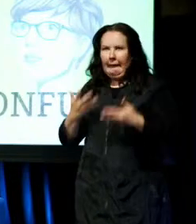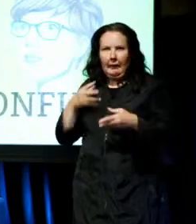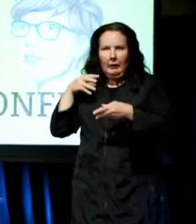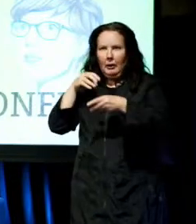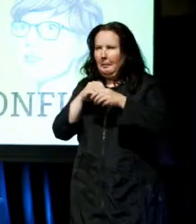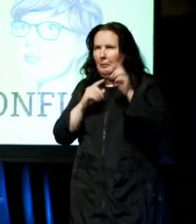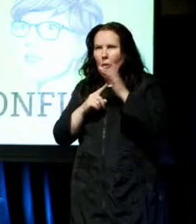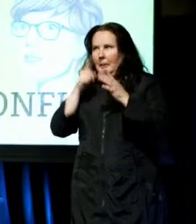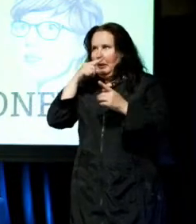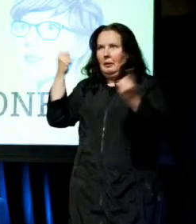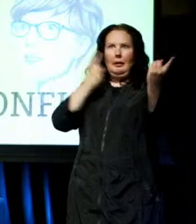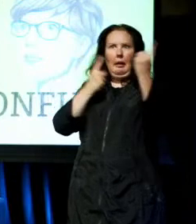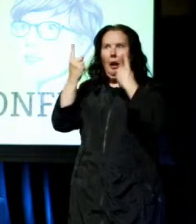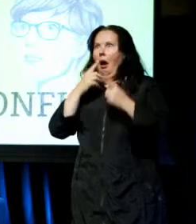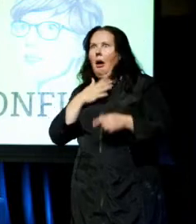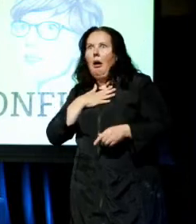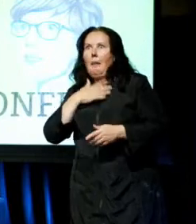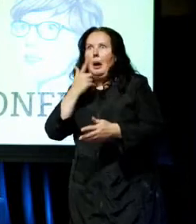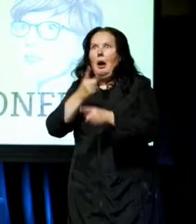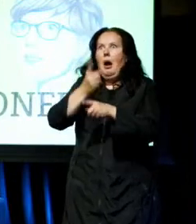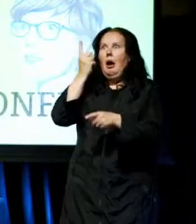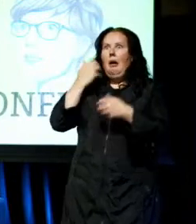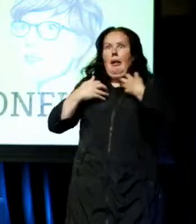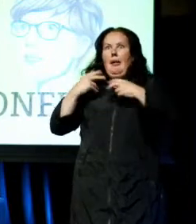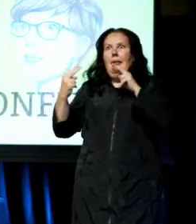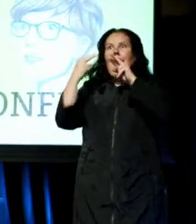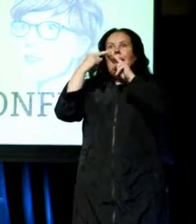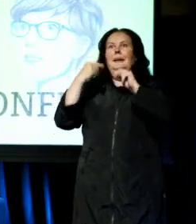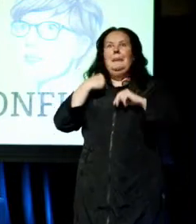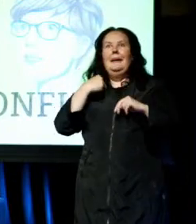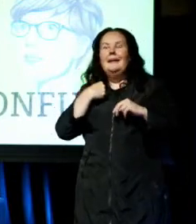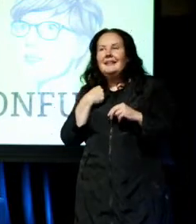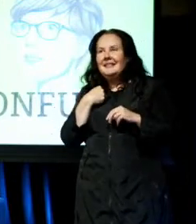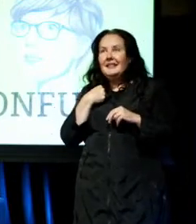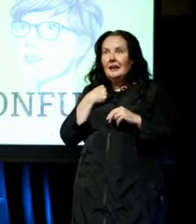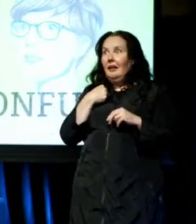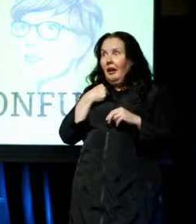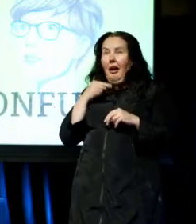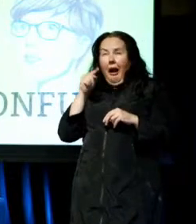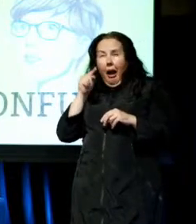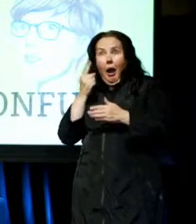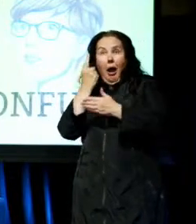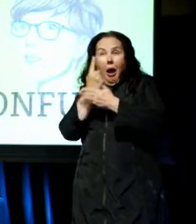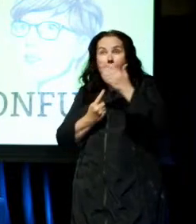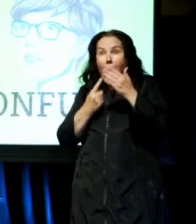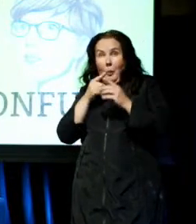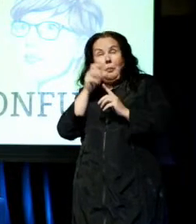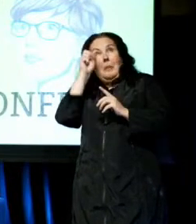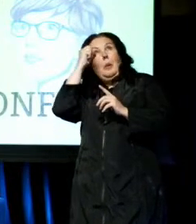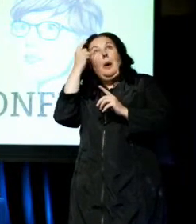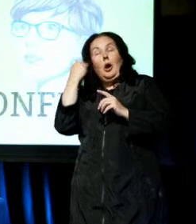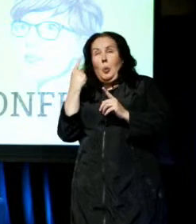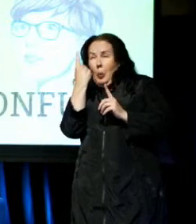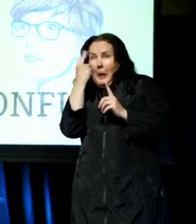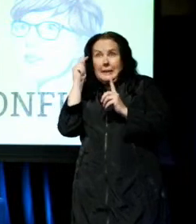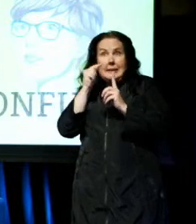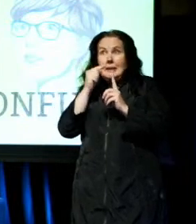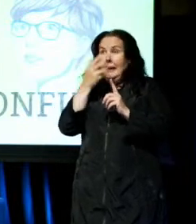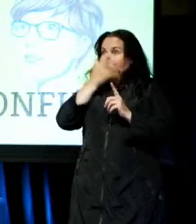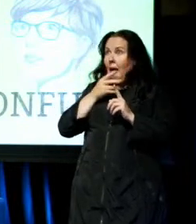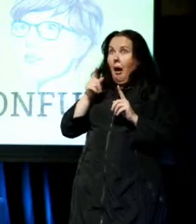in the street and they say, oh my God, weren't you on Get Krackin'? You were the only thing I remember, right? I